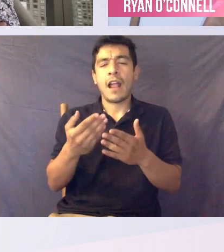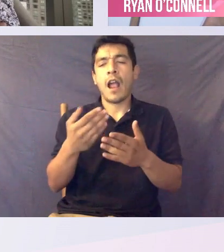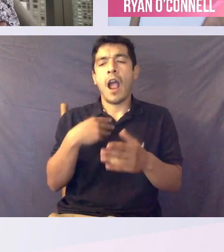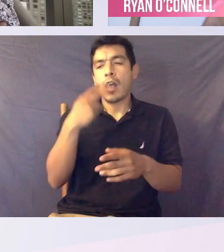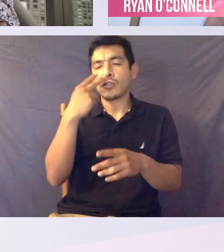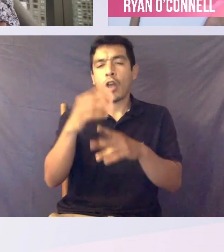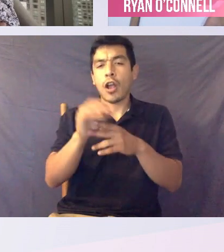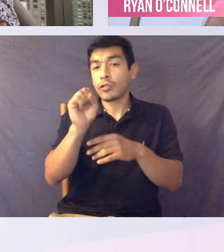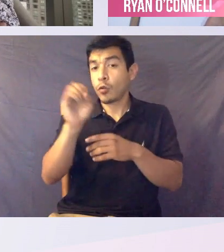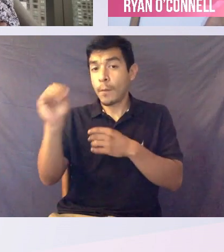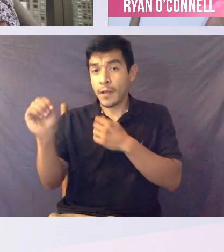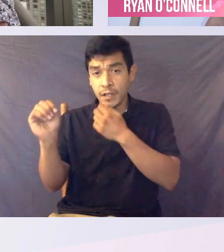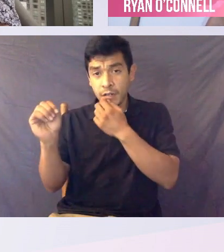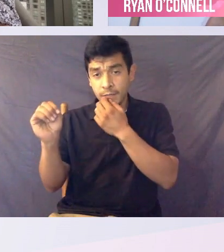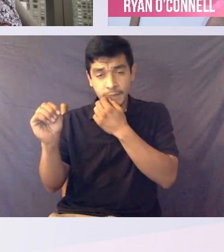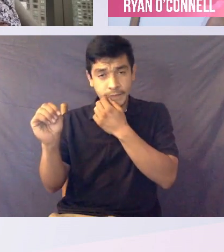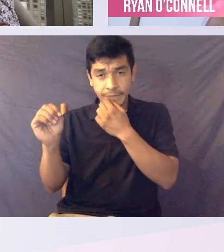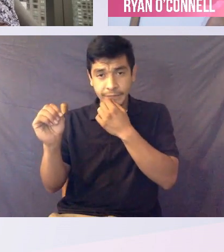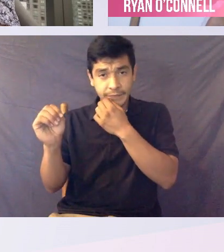around